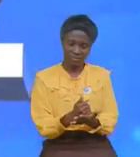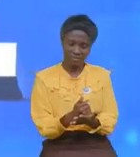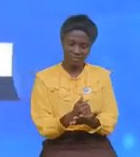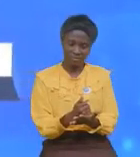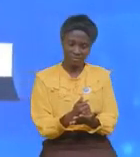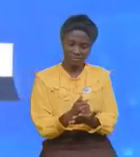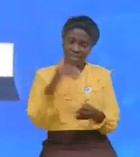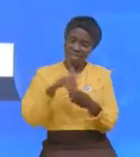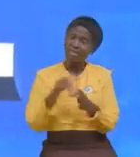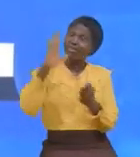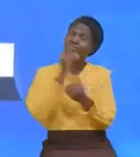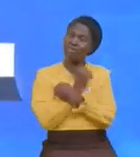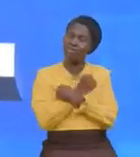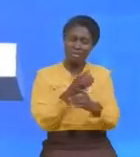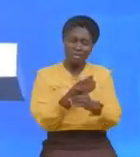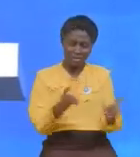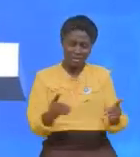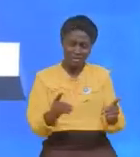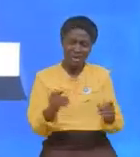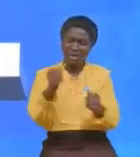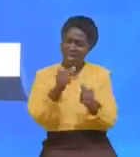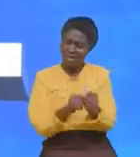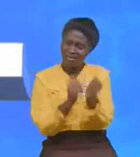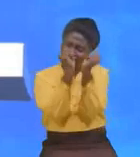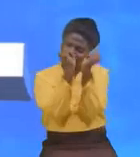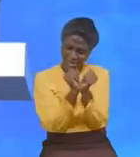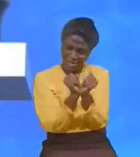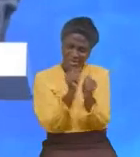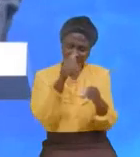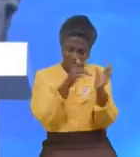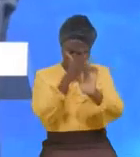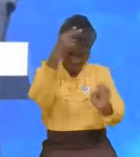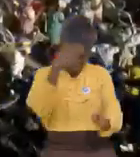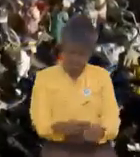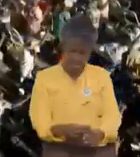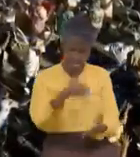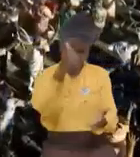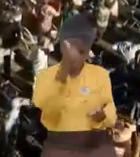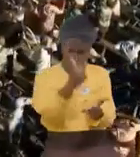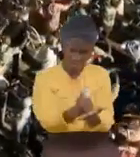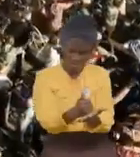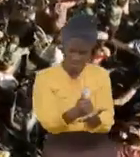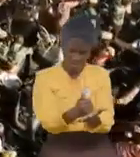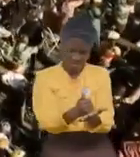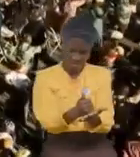In your love, deliver every captive in Jesus' name.